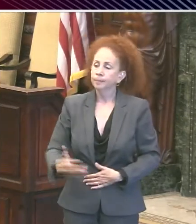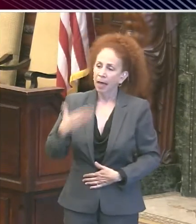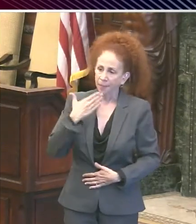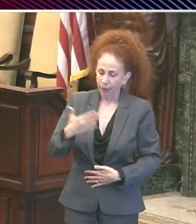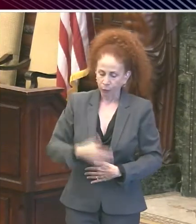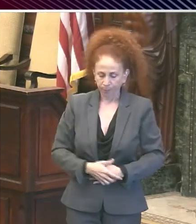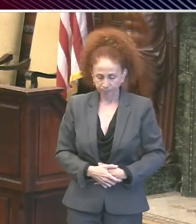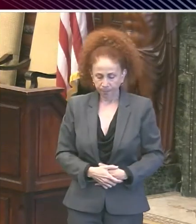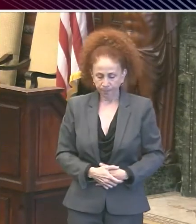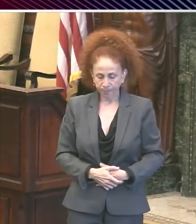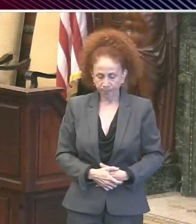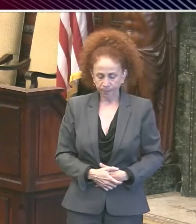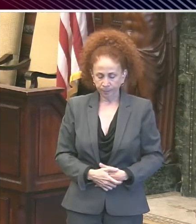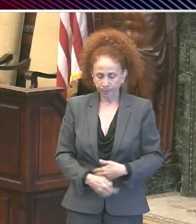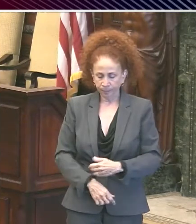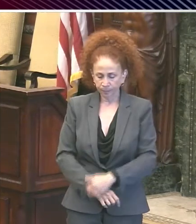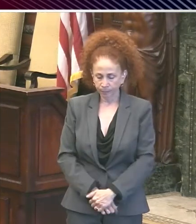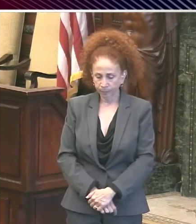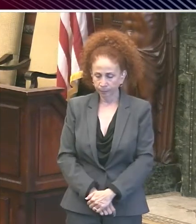sir.